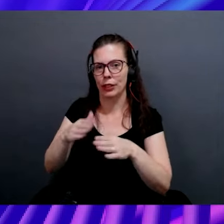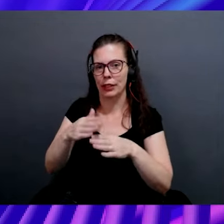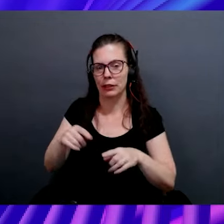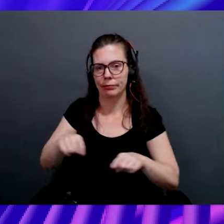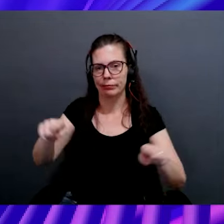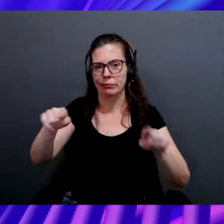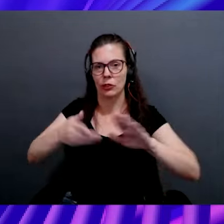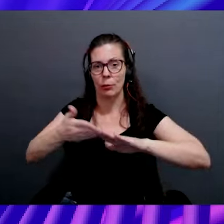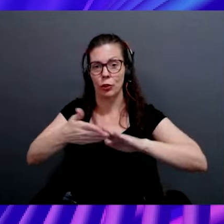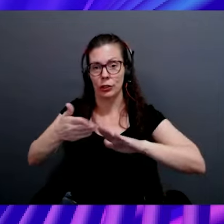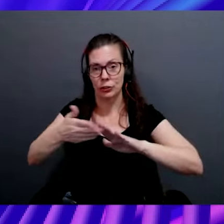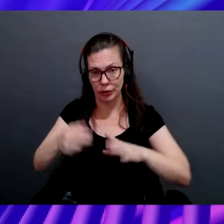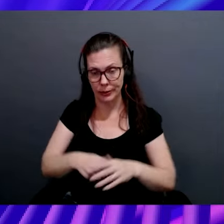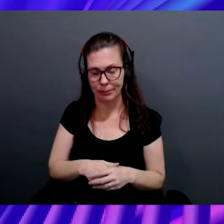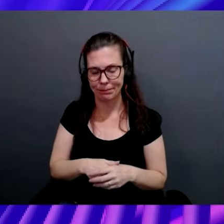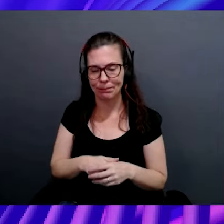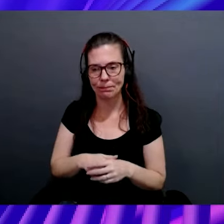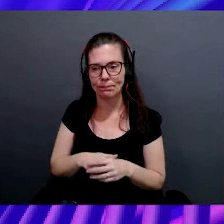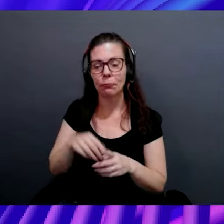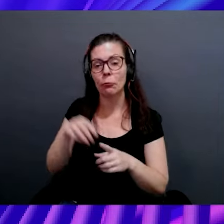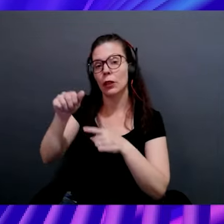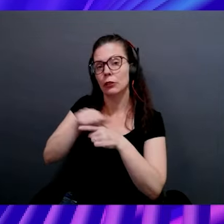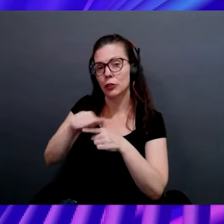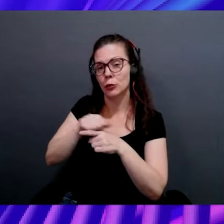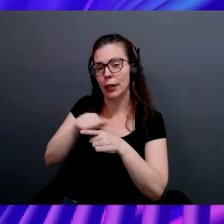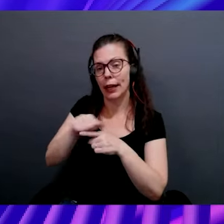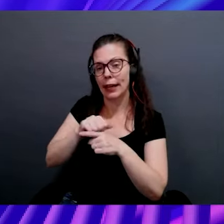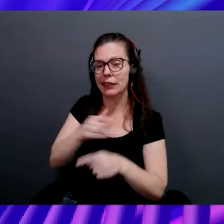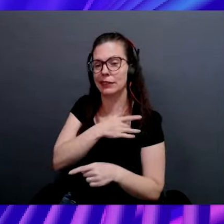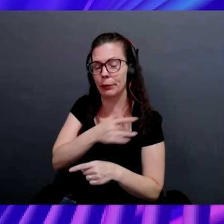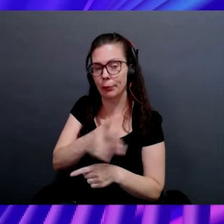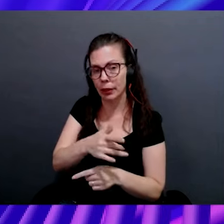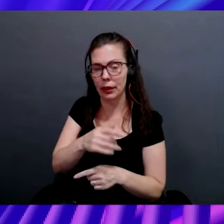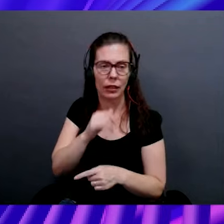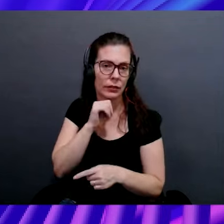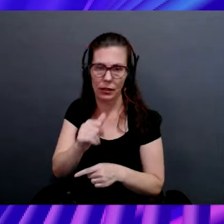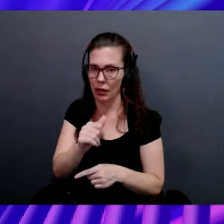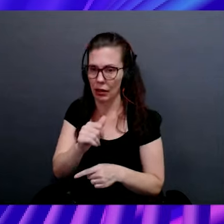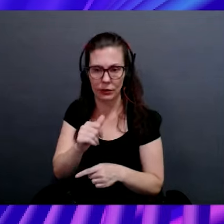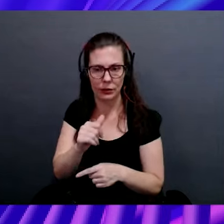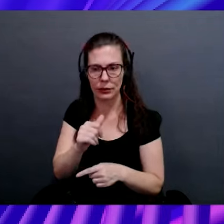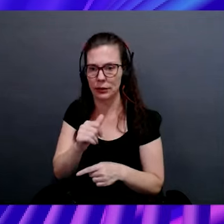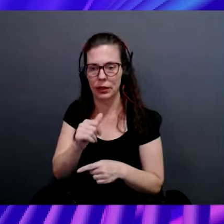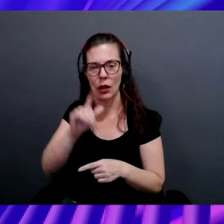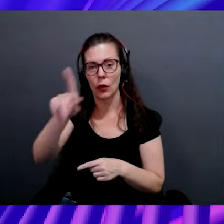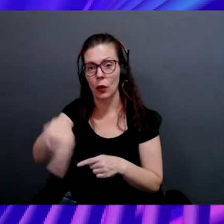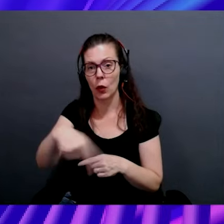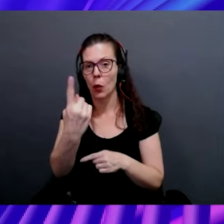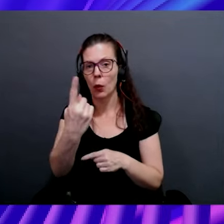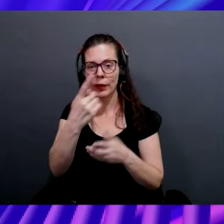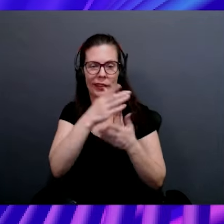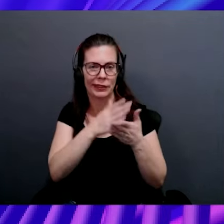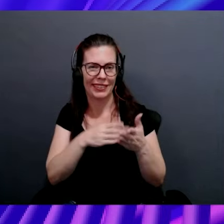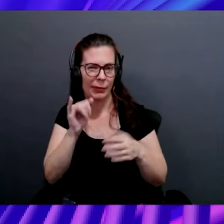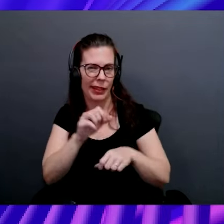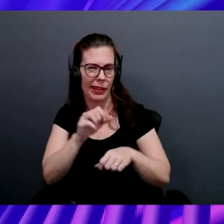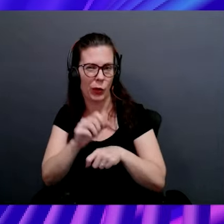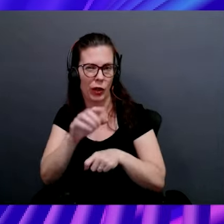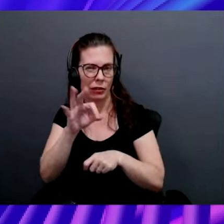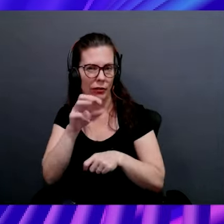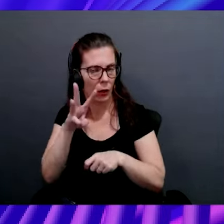operations. Because training is typically not the only step in that workflow,